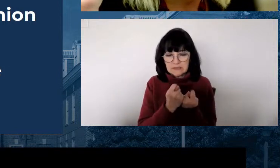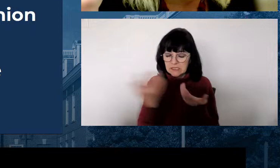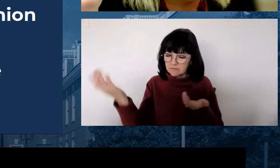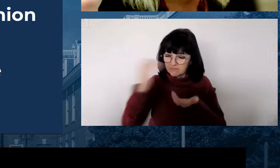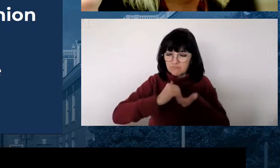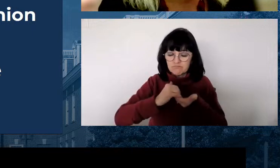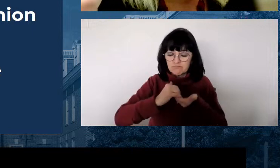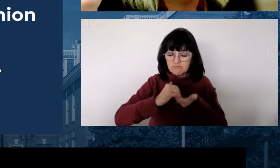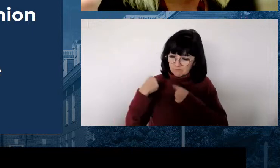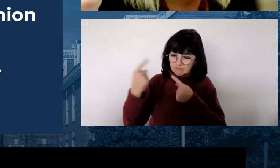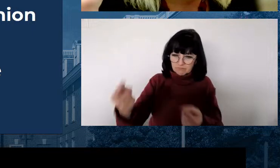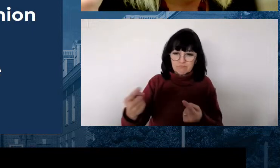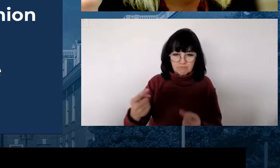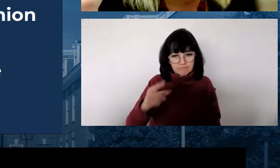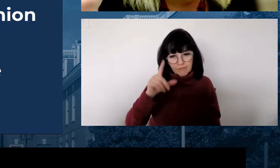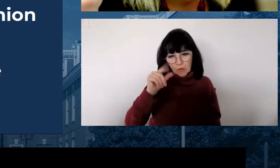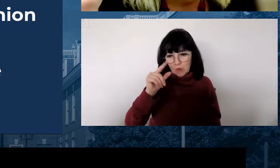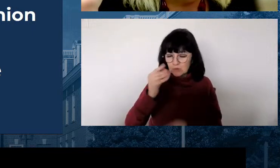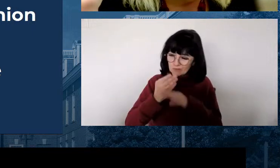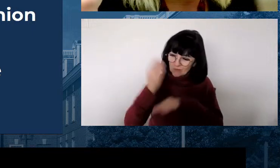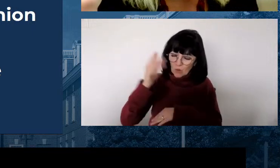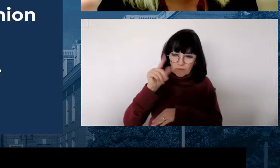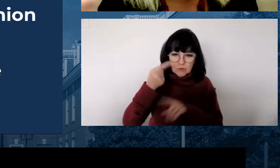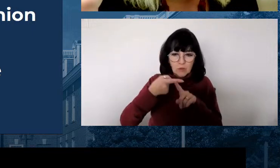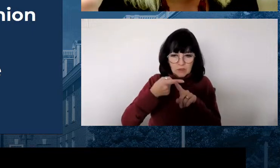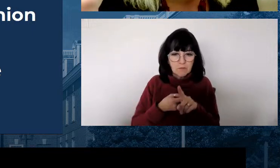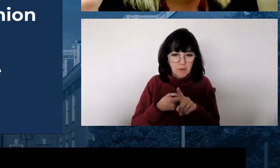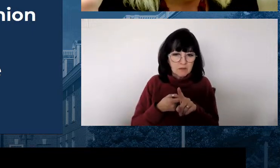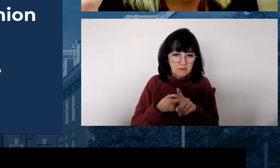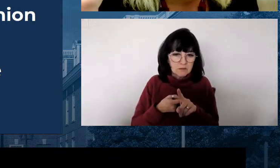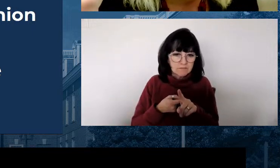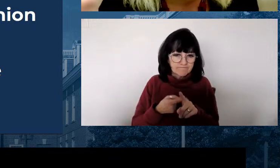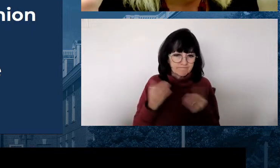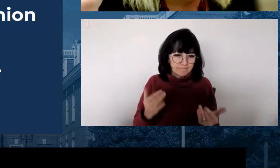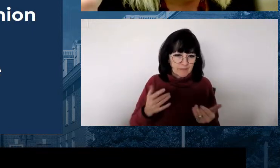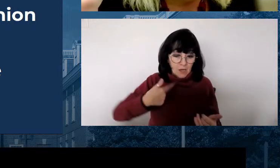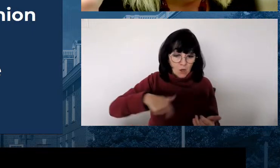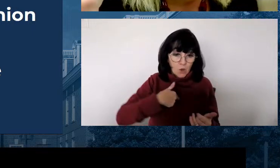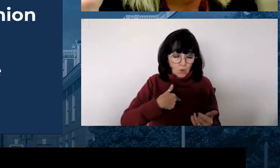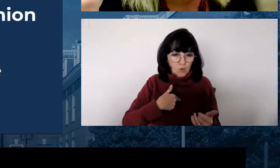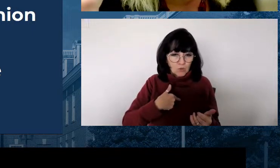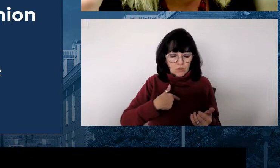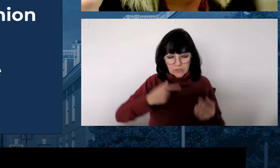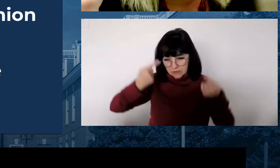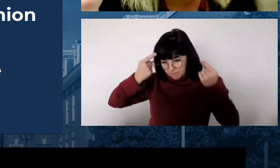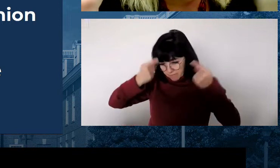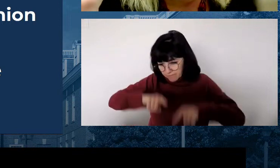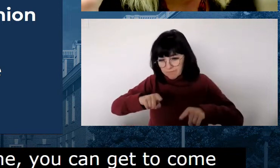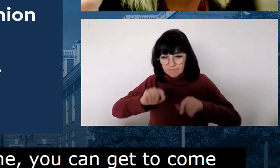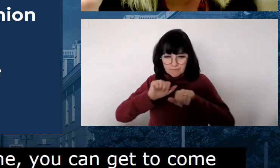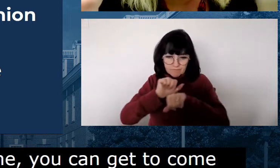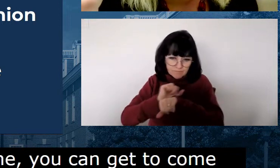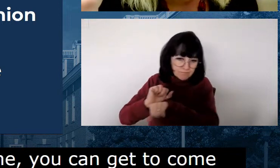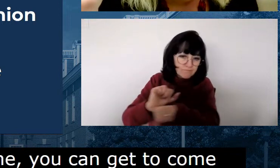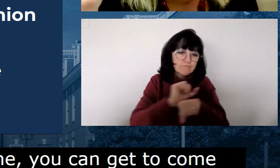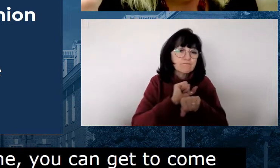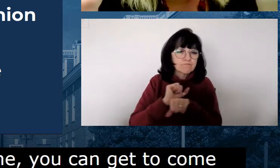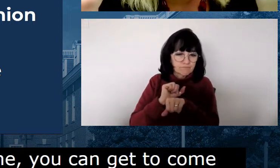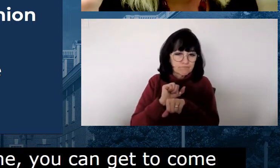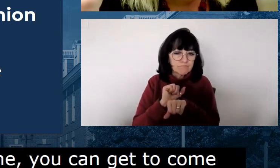past 20 plus months as we've come together as Delawareans to really make sure our community gets